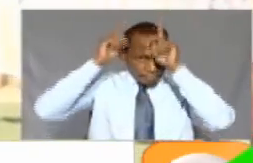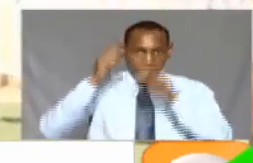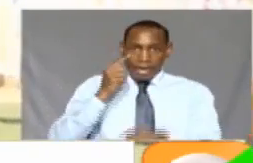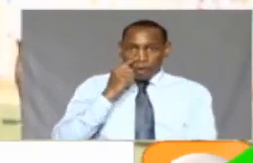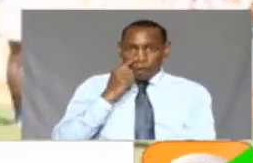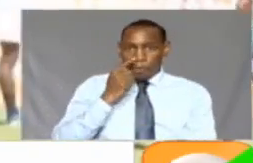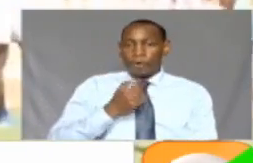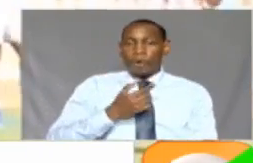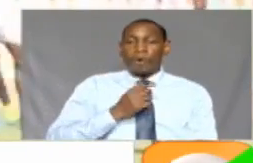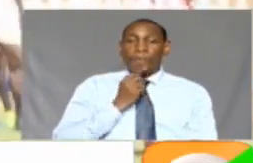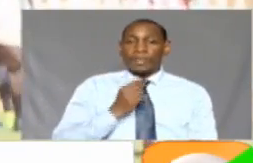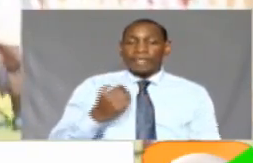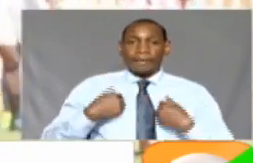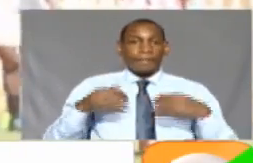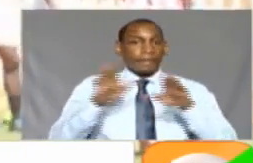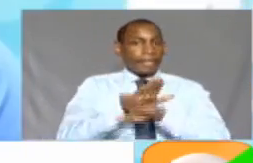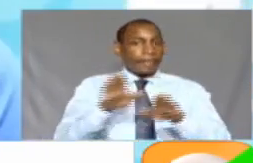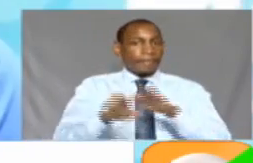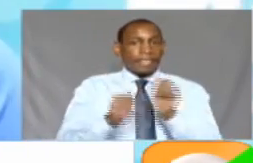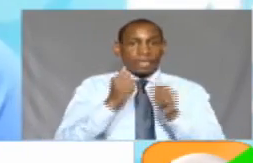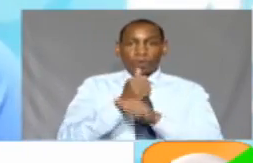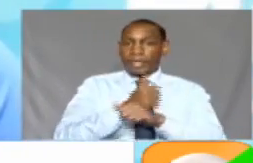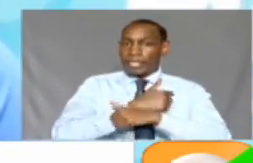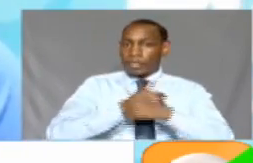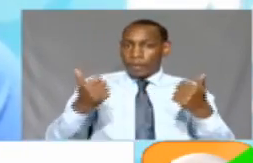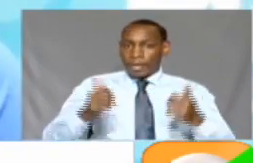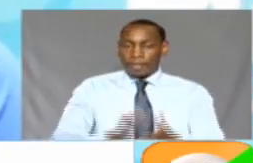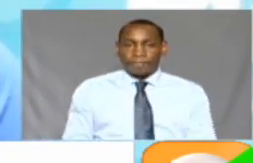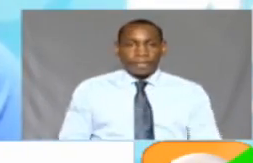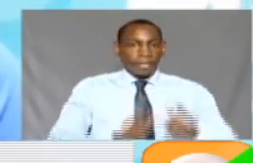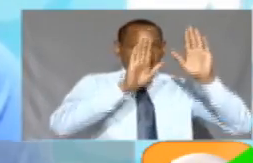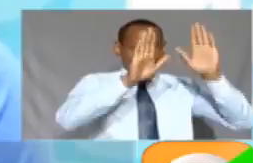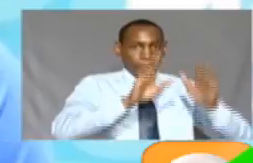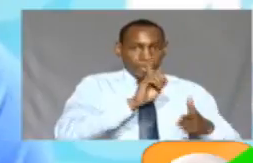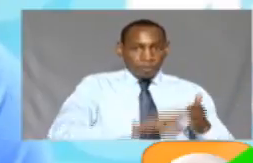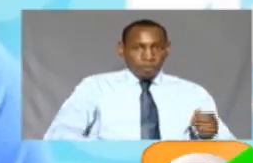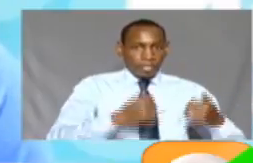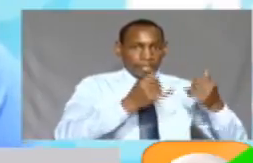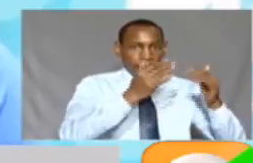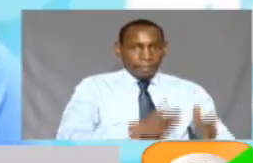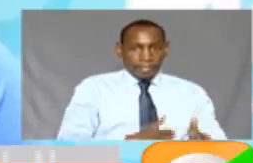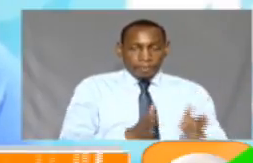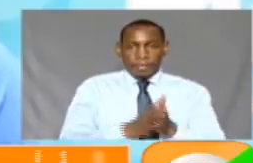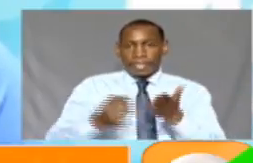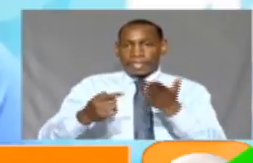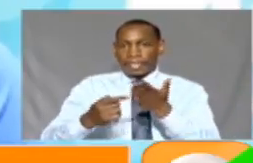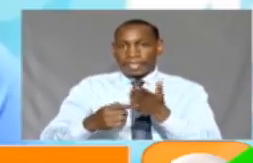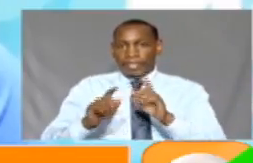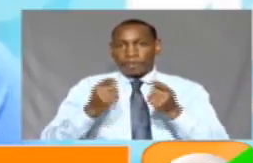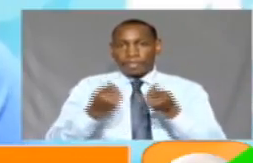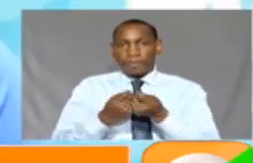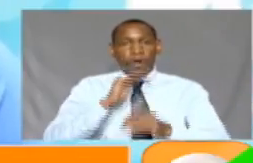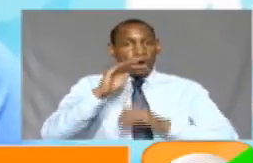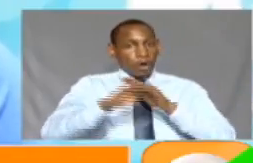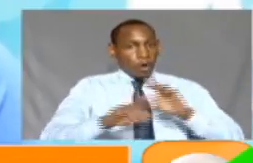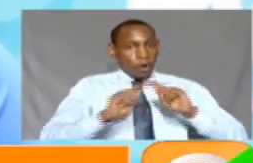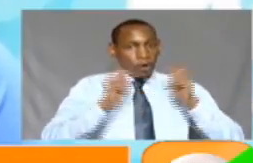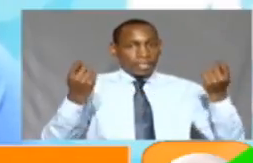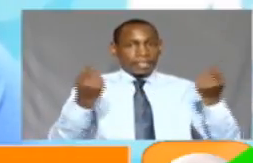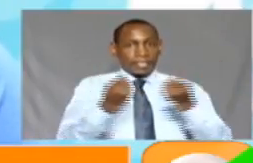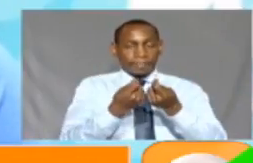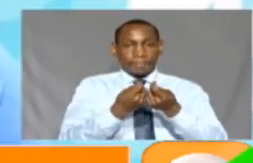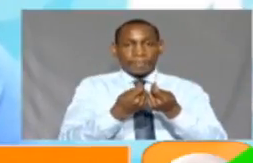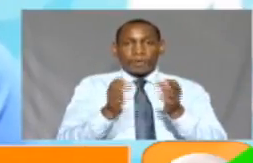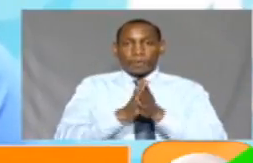seem to have everything going right for them. It's not just about the players, it's not just about the technical bench, it is about the whole team, plus even